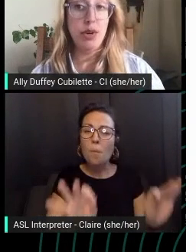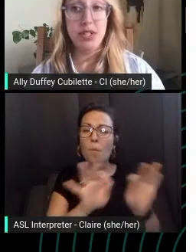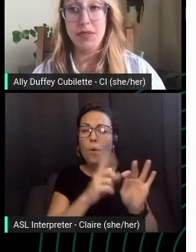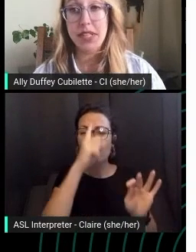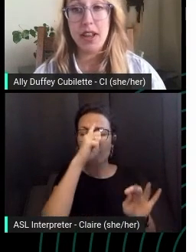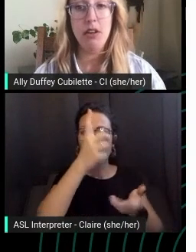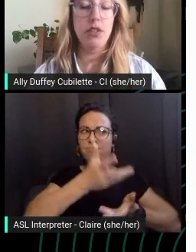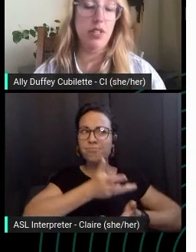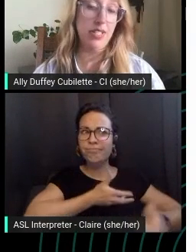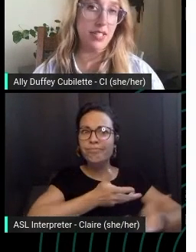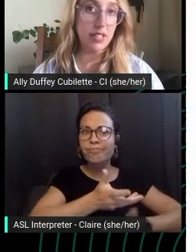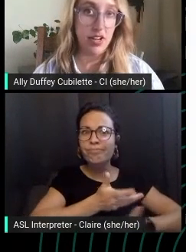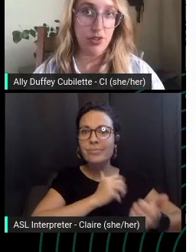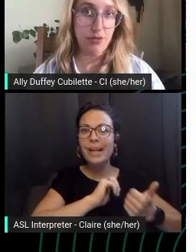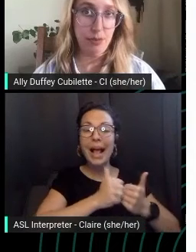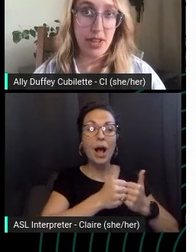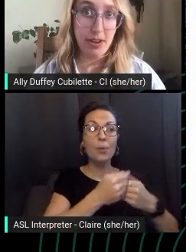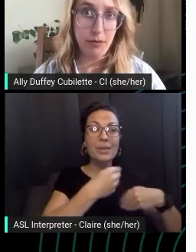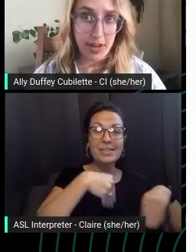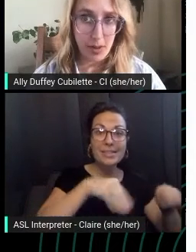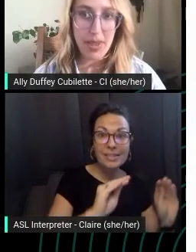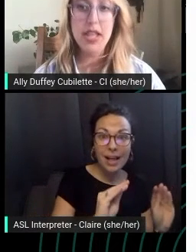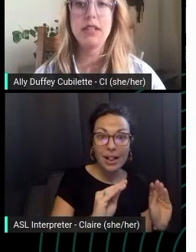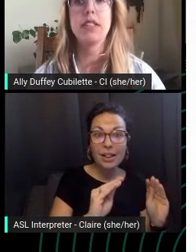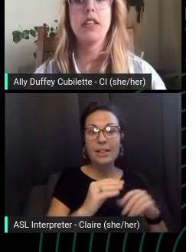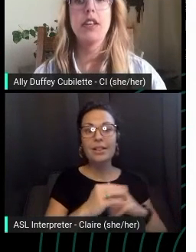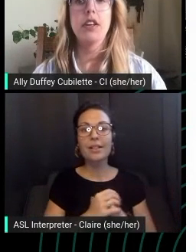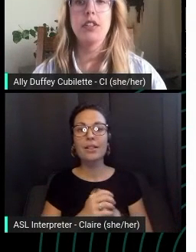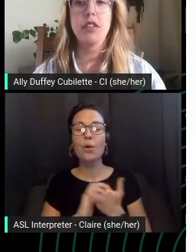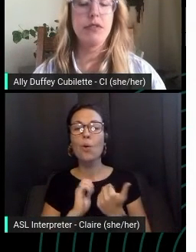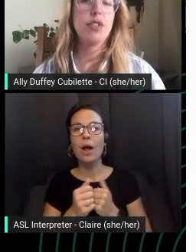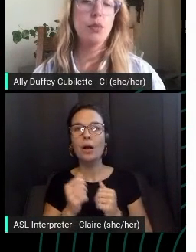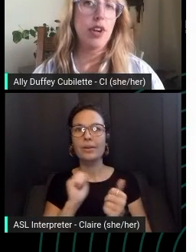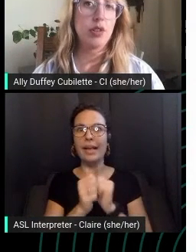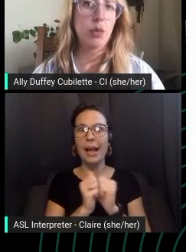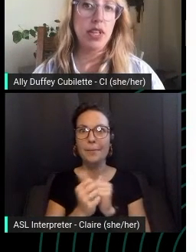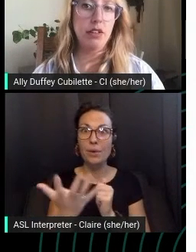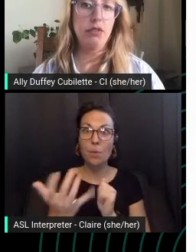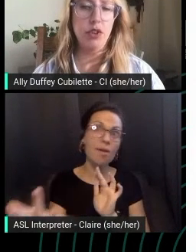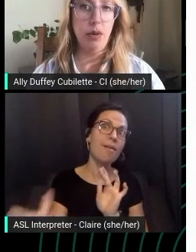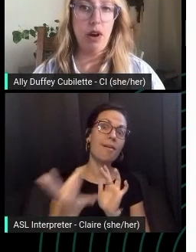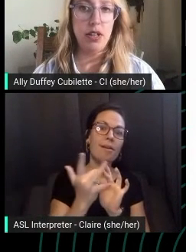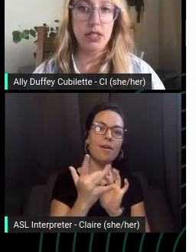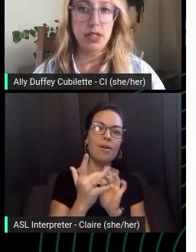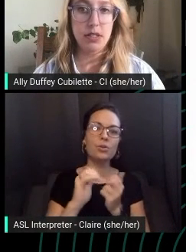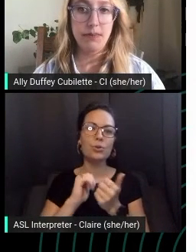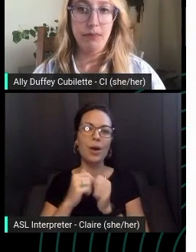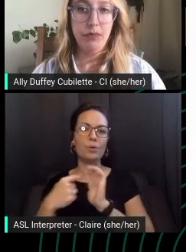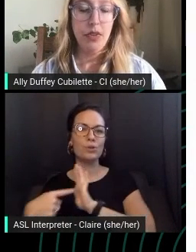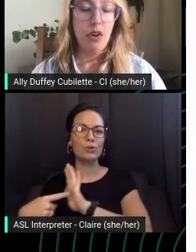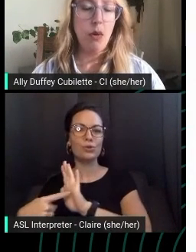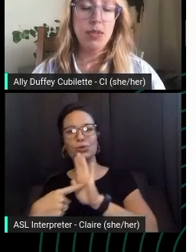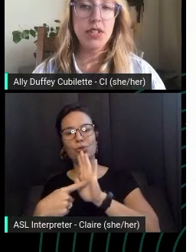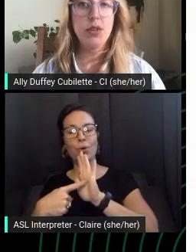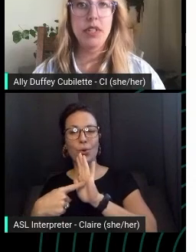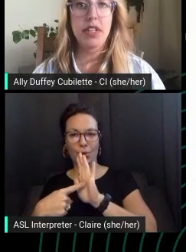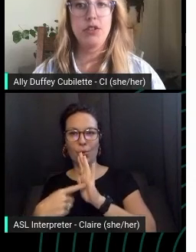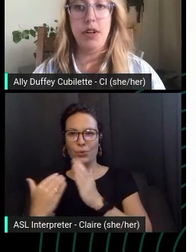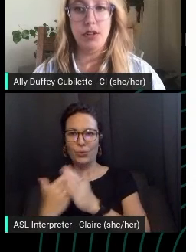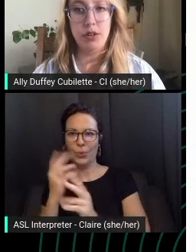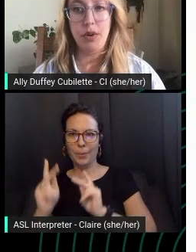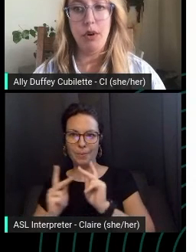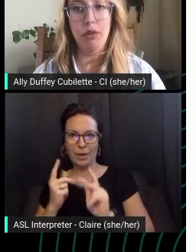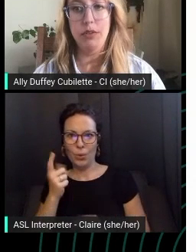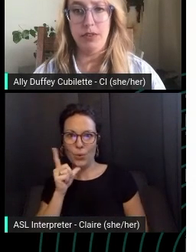being our point of sale to the destination for campaigns, to the first impression we give new audiences. Our websites are